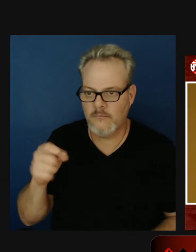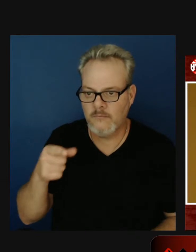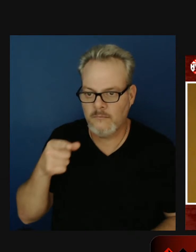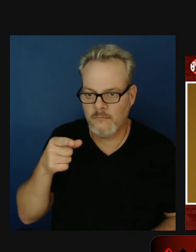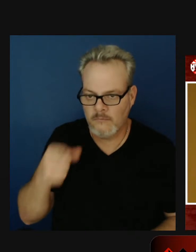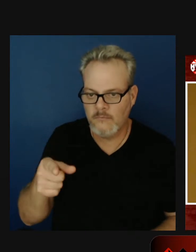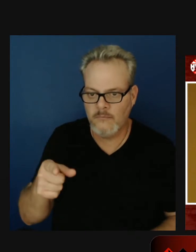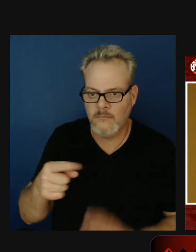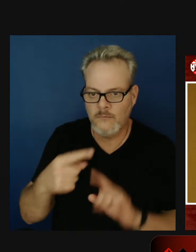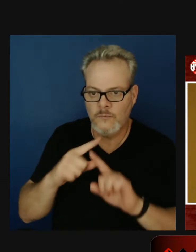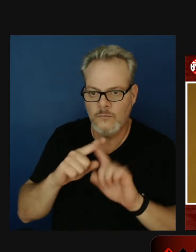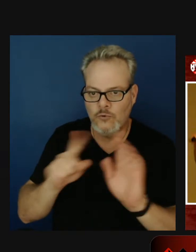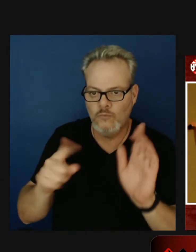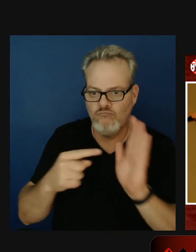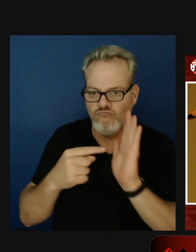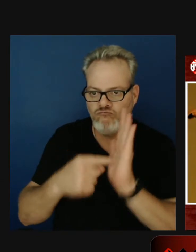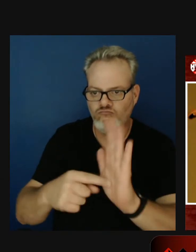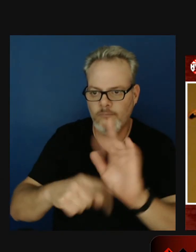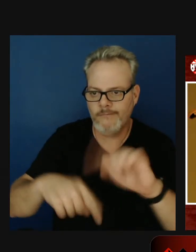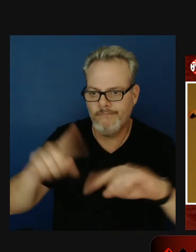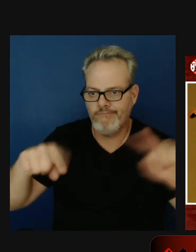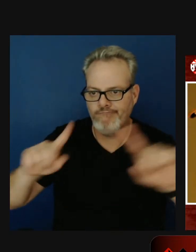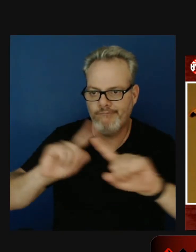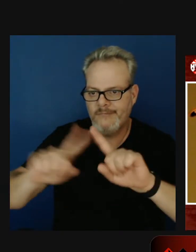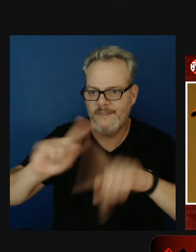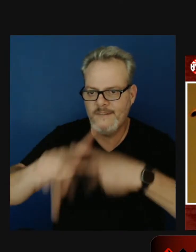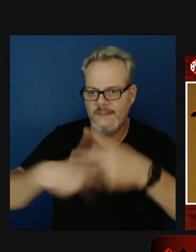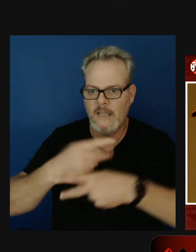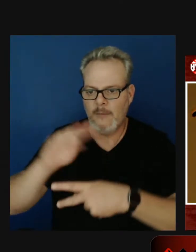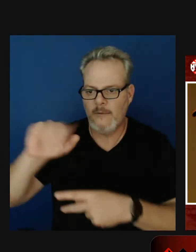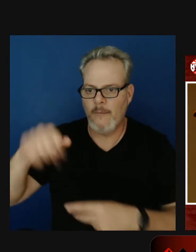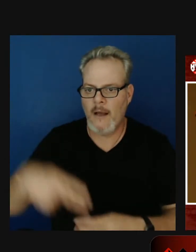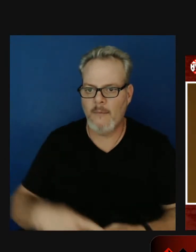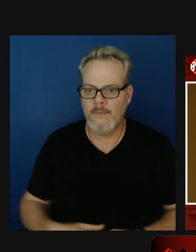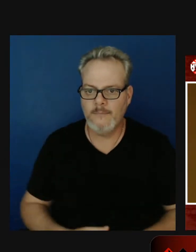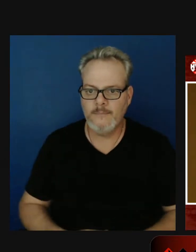through times with individual maps.